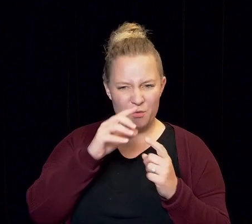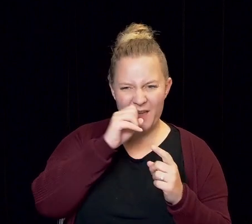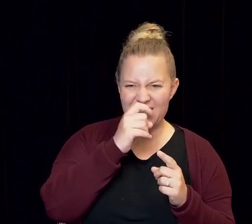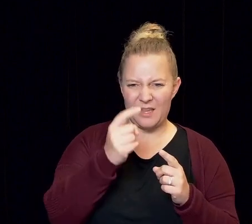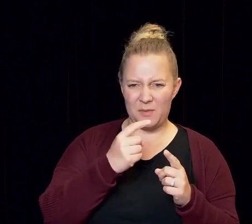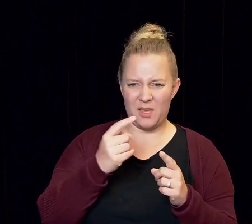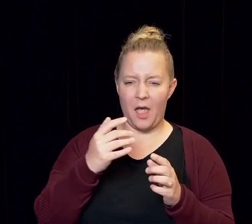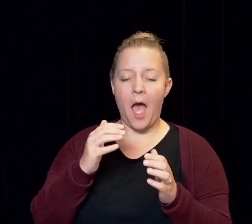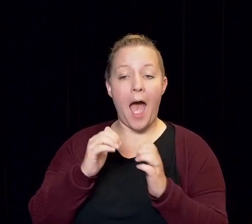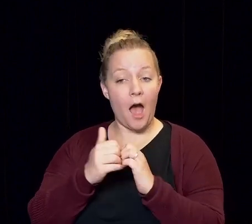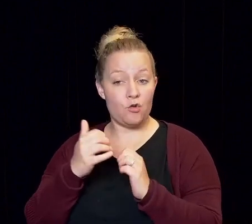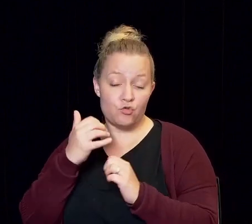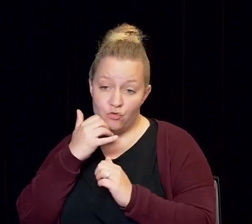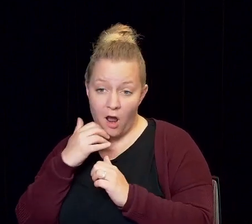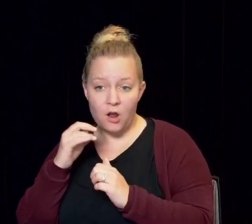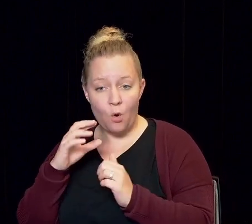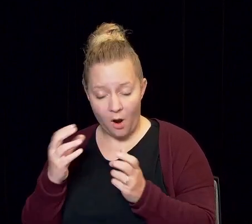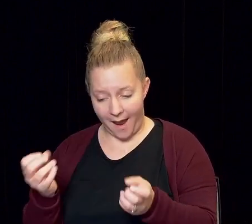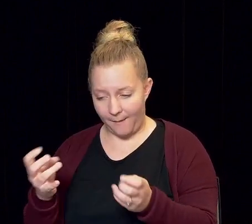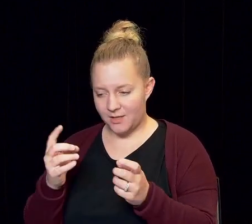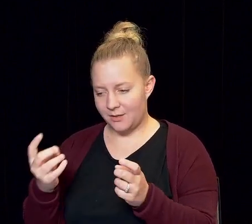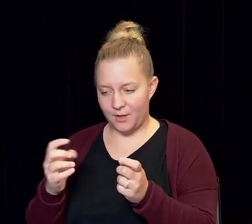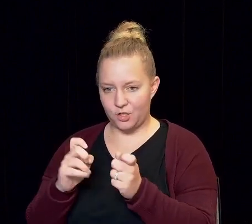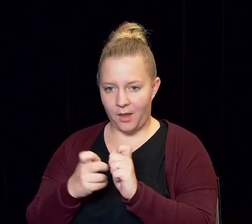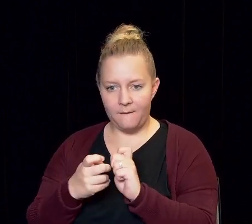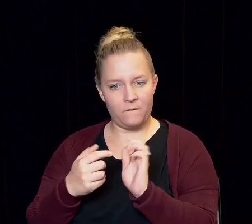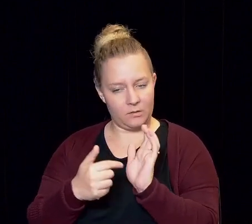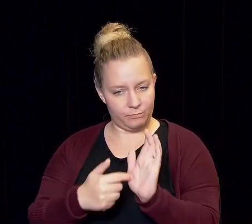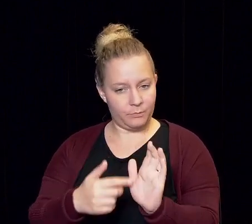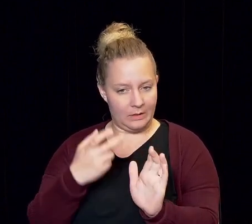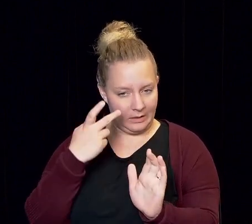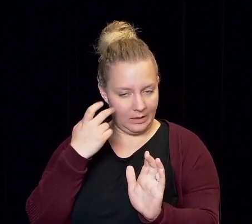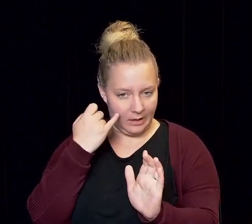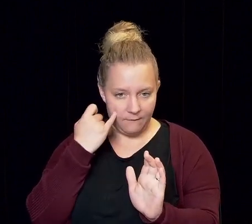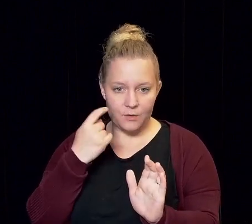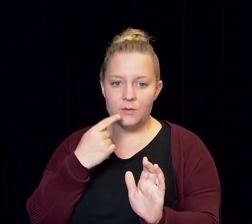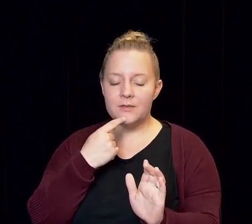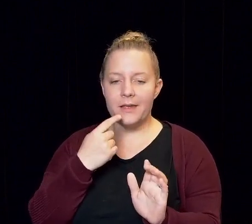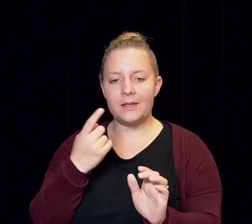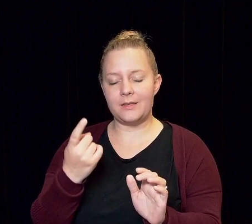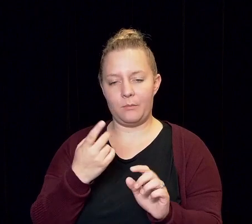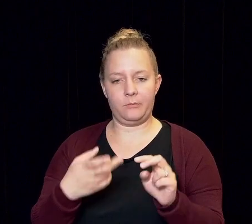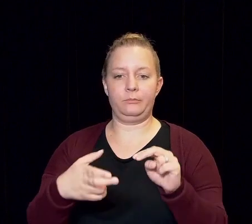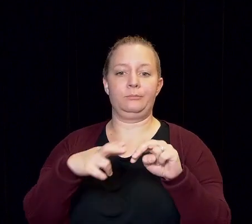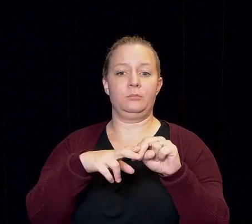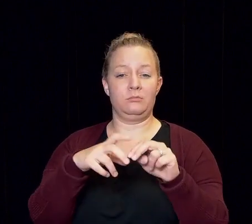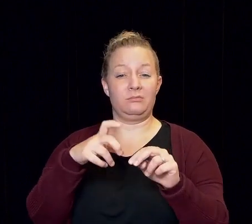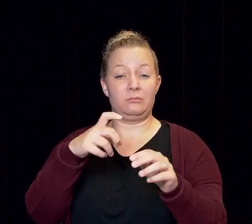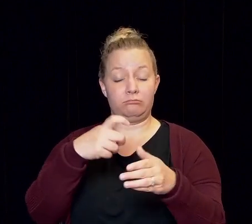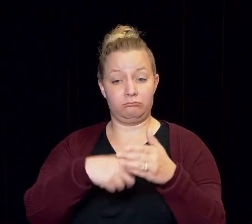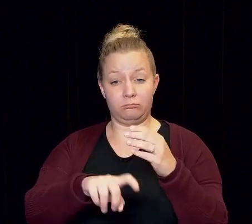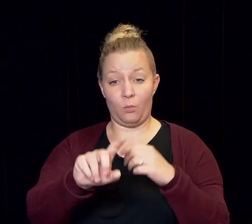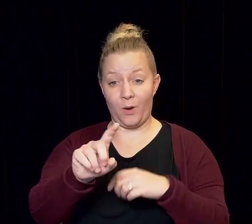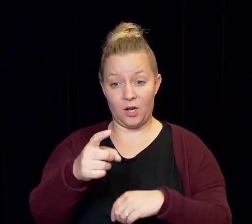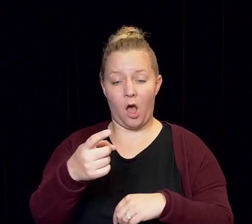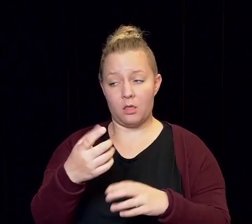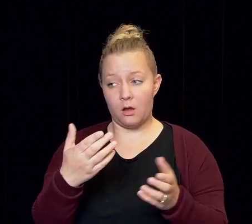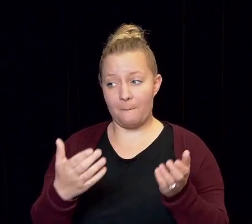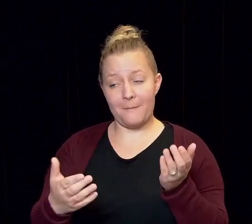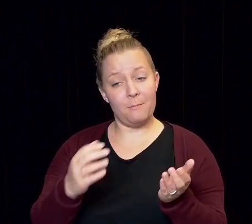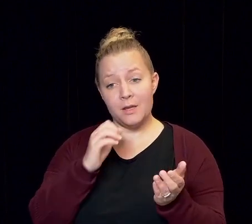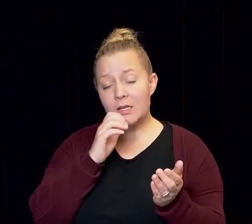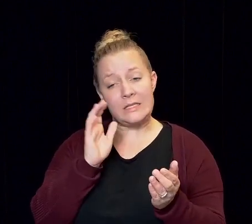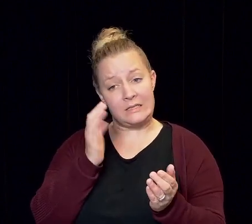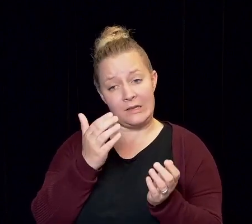something, or how much things changed. Because, like, if you say something went up by a cost of $1, it may not seem